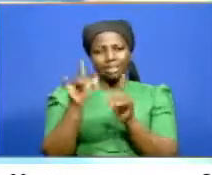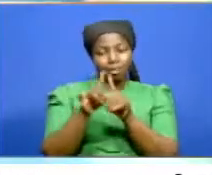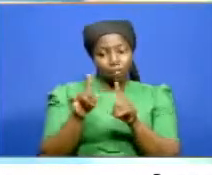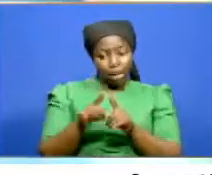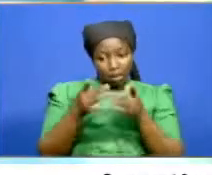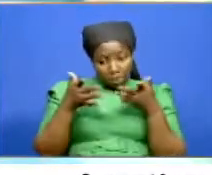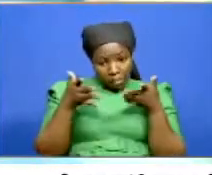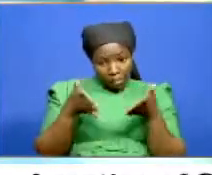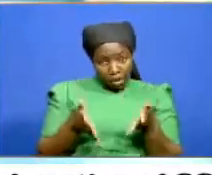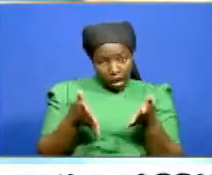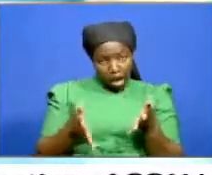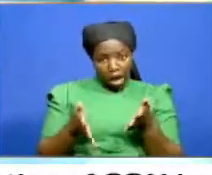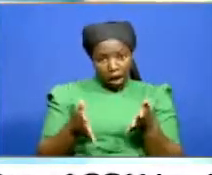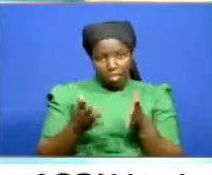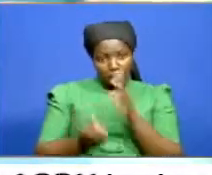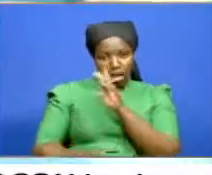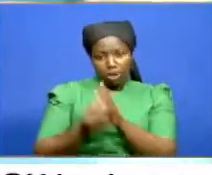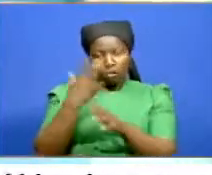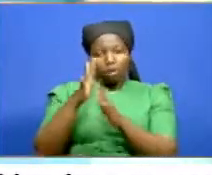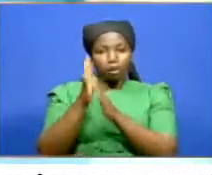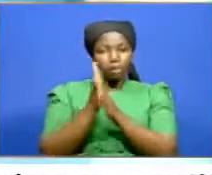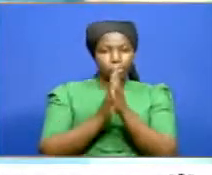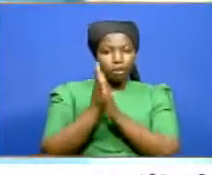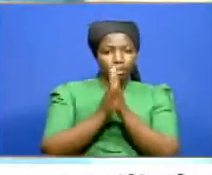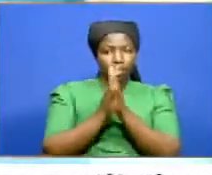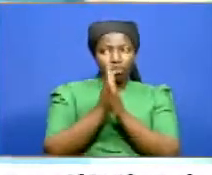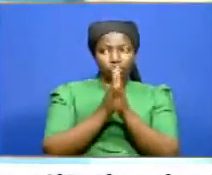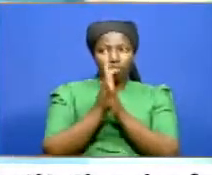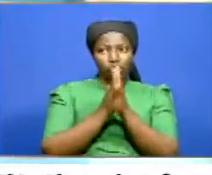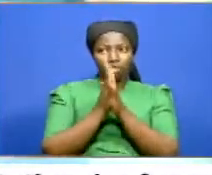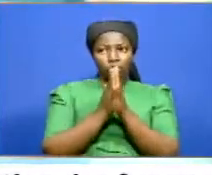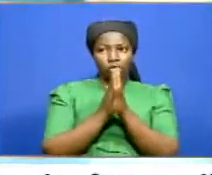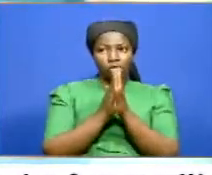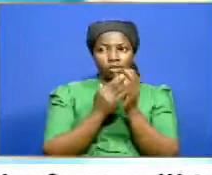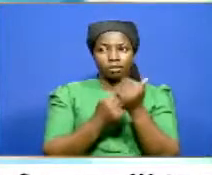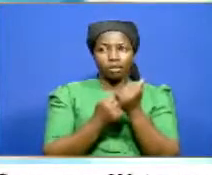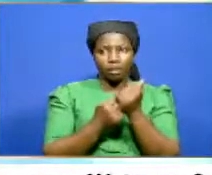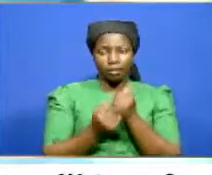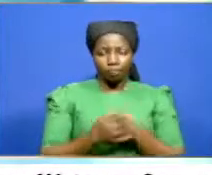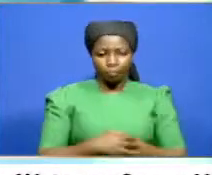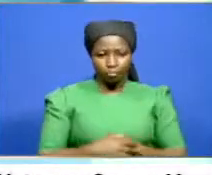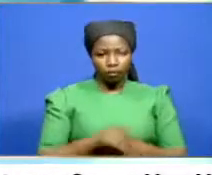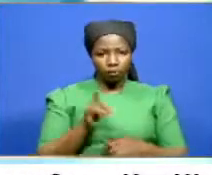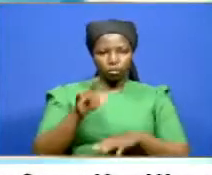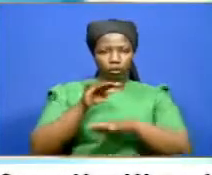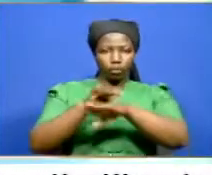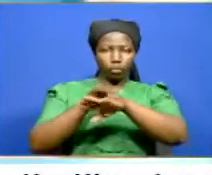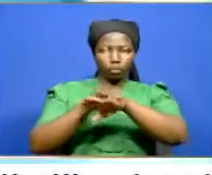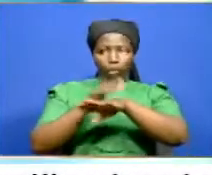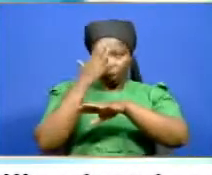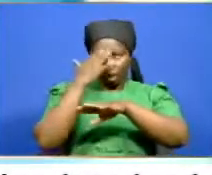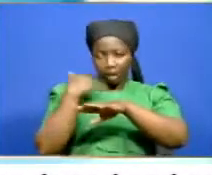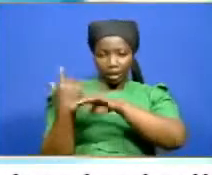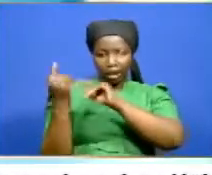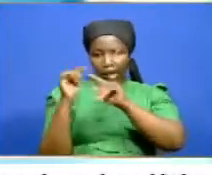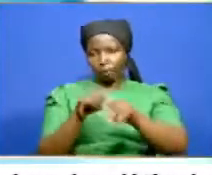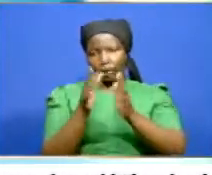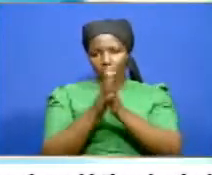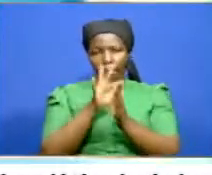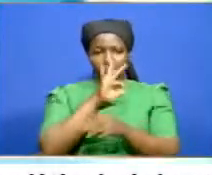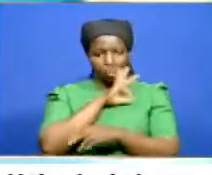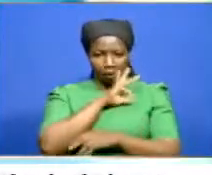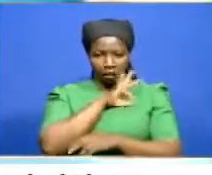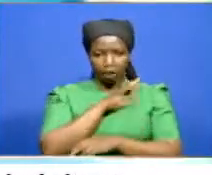like, they're launching a motivation partner, which actually is good, because I mean, it comes with perks, and you know, with perks